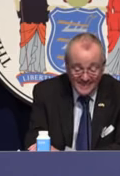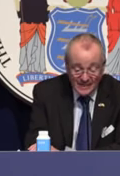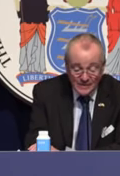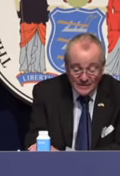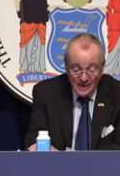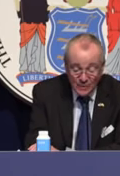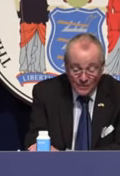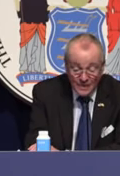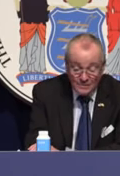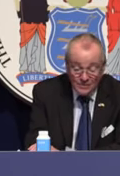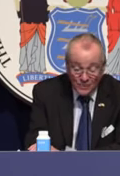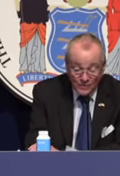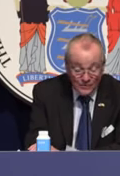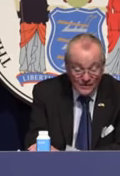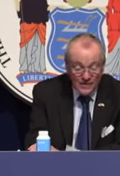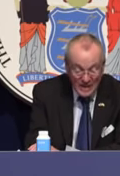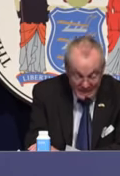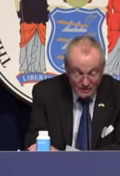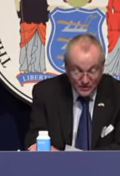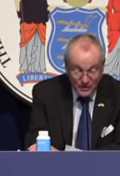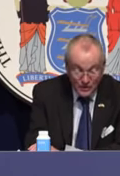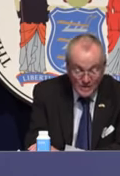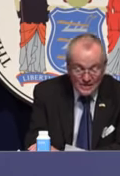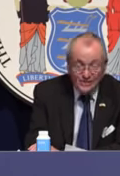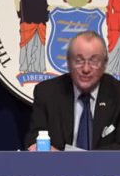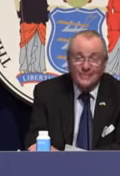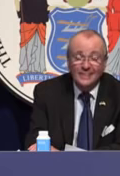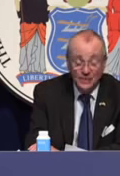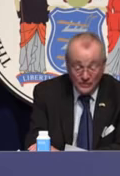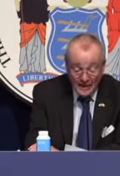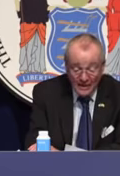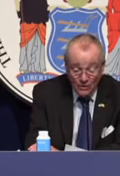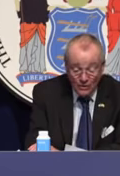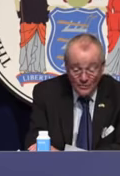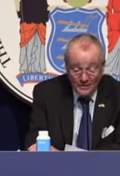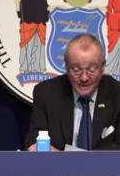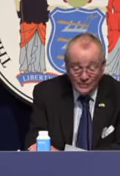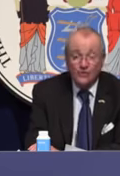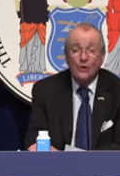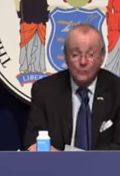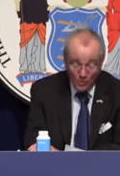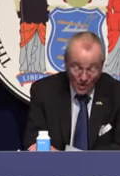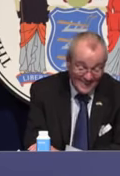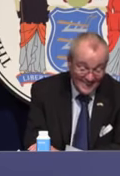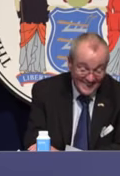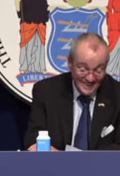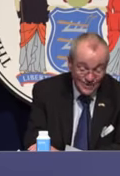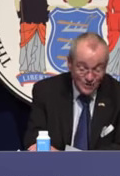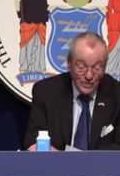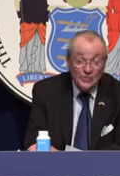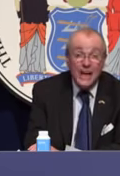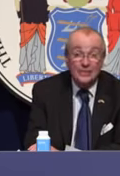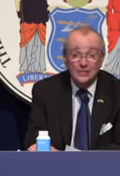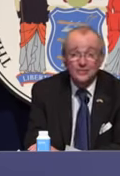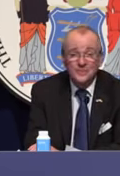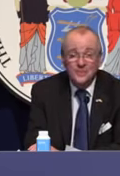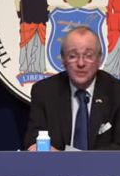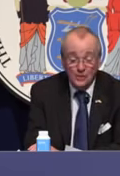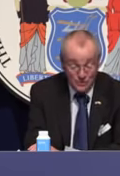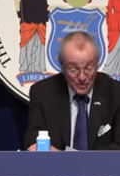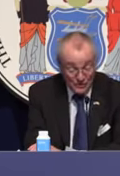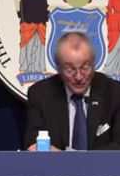Ent and the entire West Hampton force, thank you for showing residents that staying home is its own reward. And New Jersey thanks